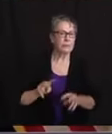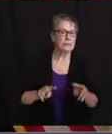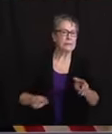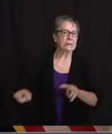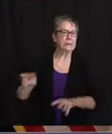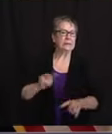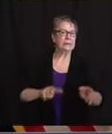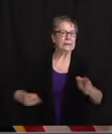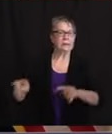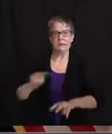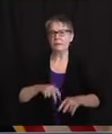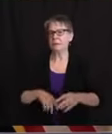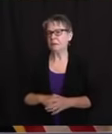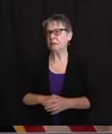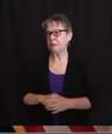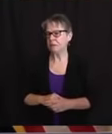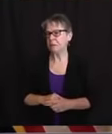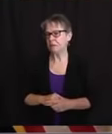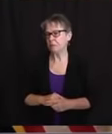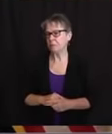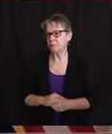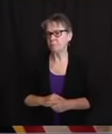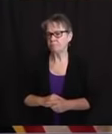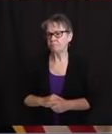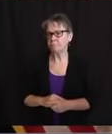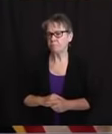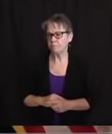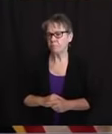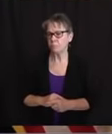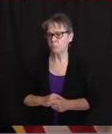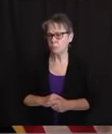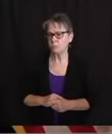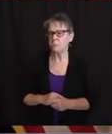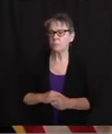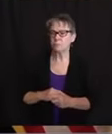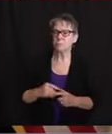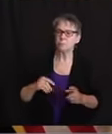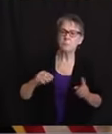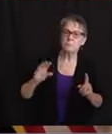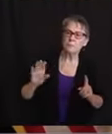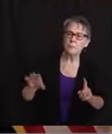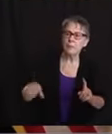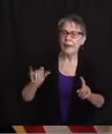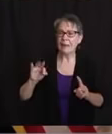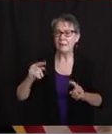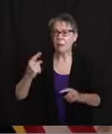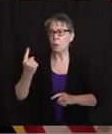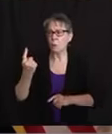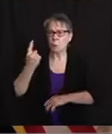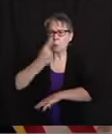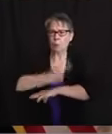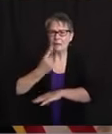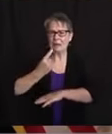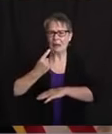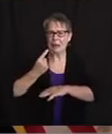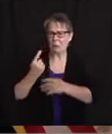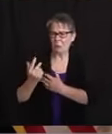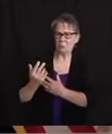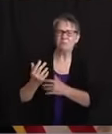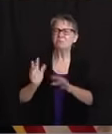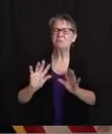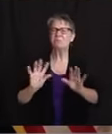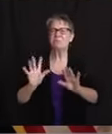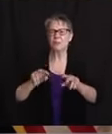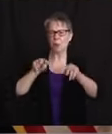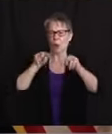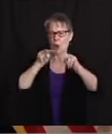one-day movement is something that we have to sort of put into context, up or down. So both good news and bad news. And so this is something